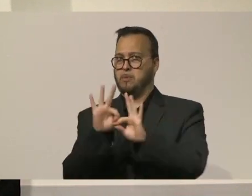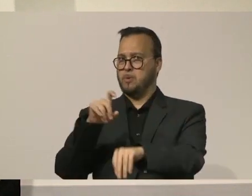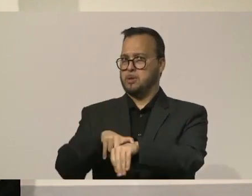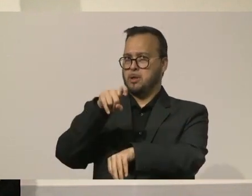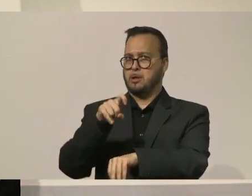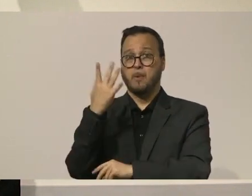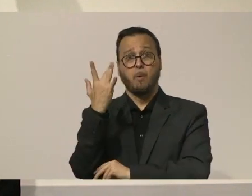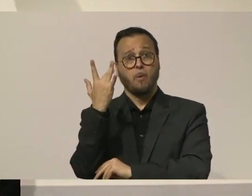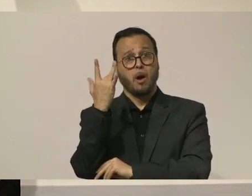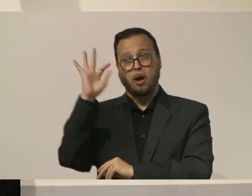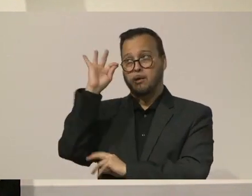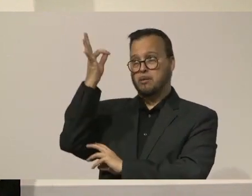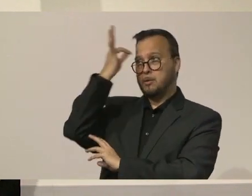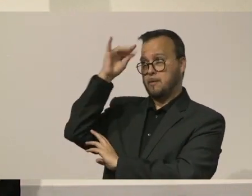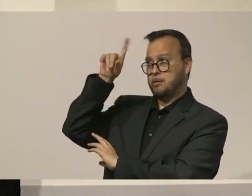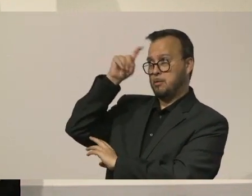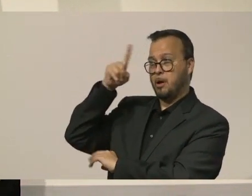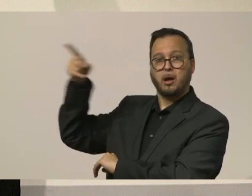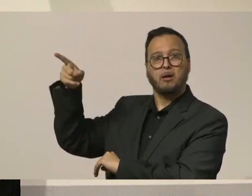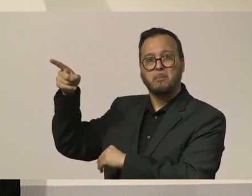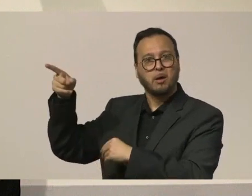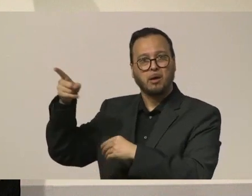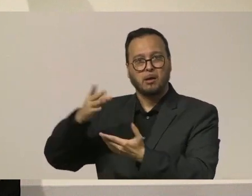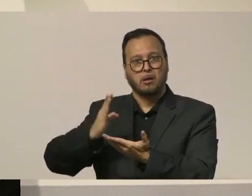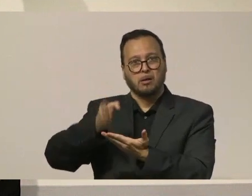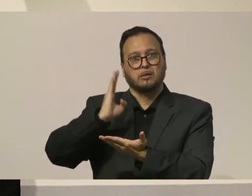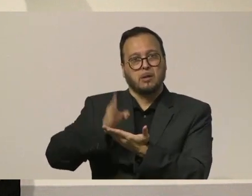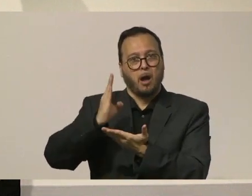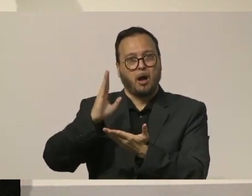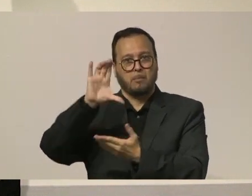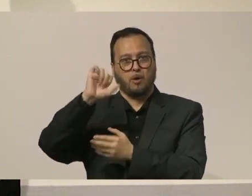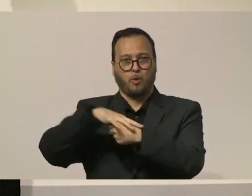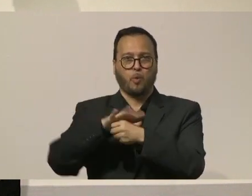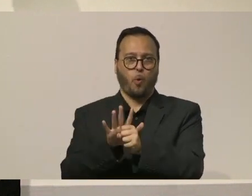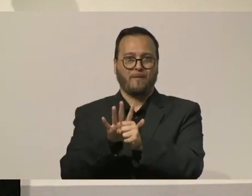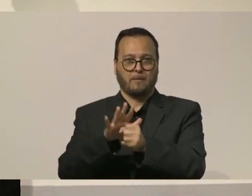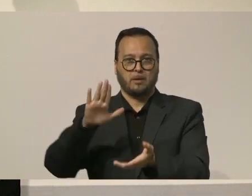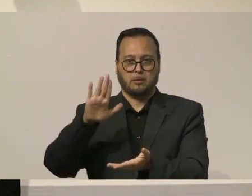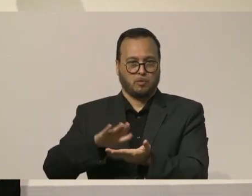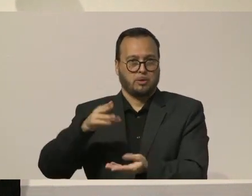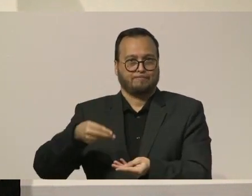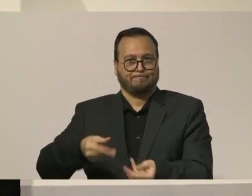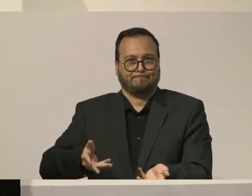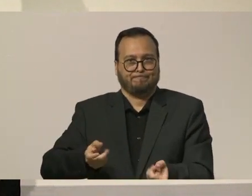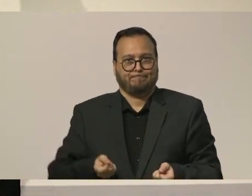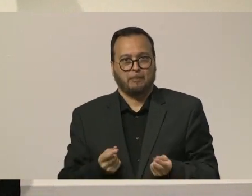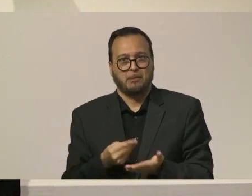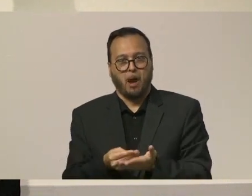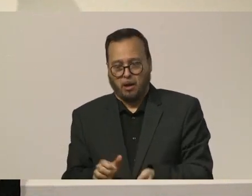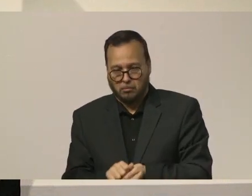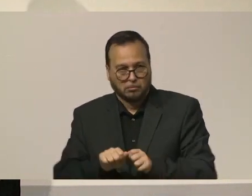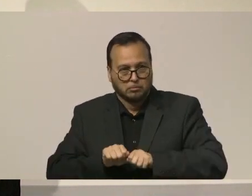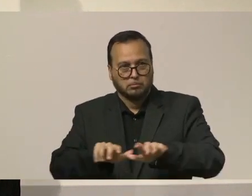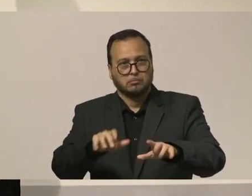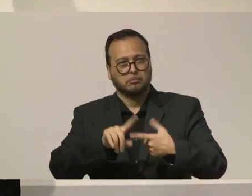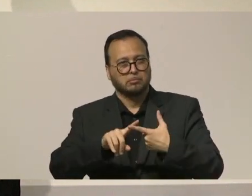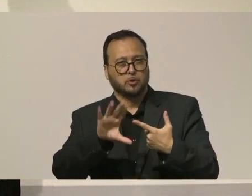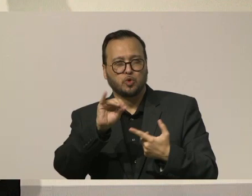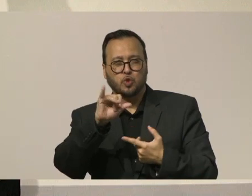federal government has ended the COVID relief stimulus payments that frankly kept CUNY afloat during the